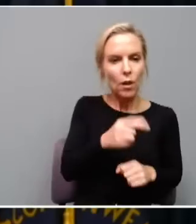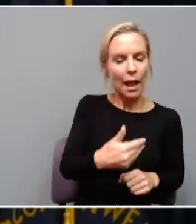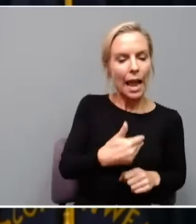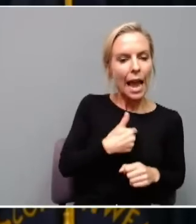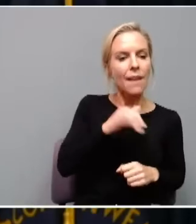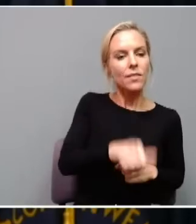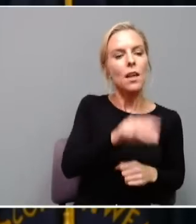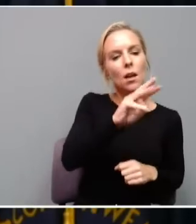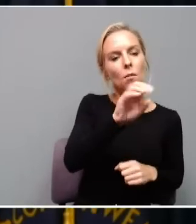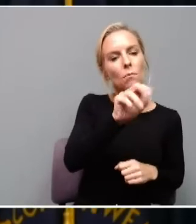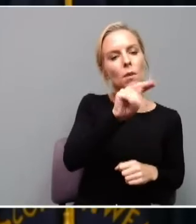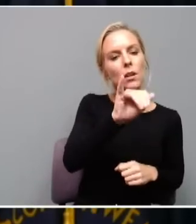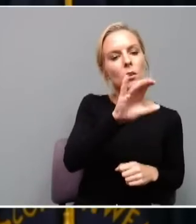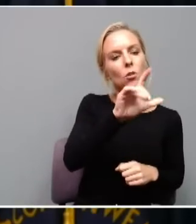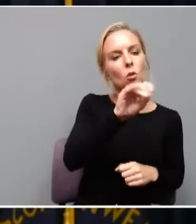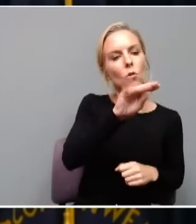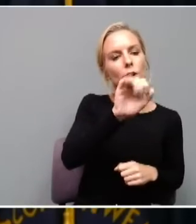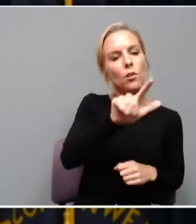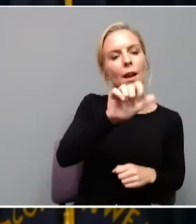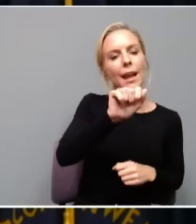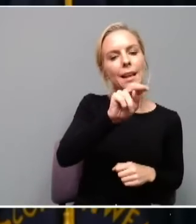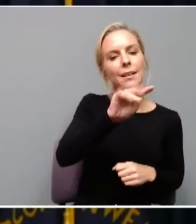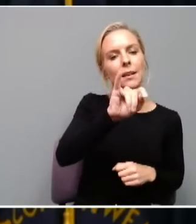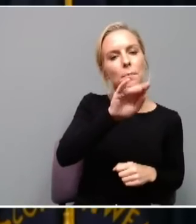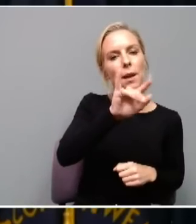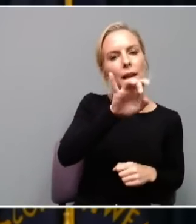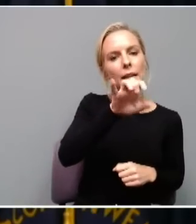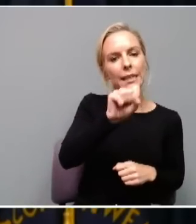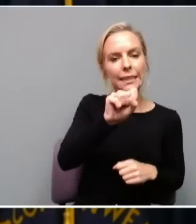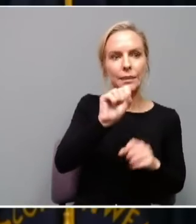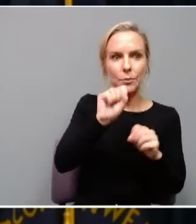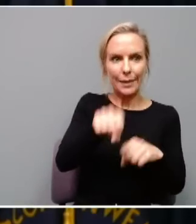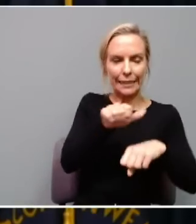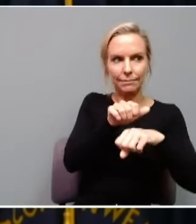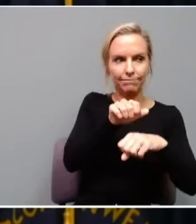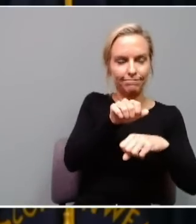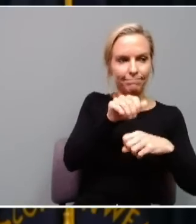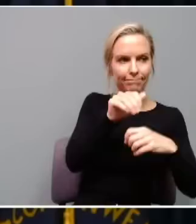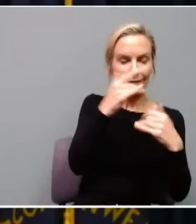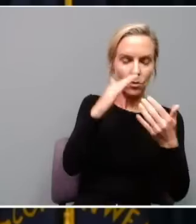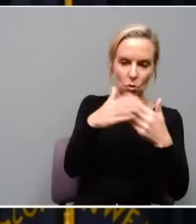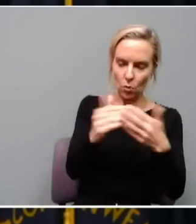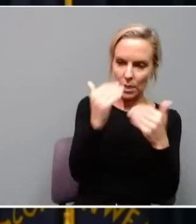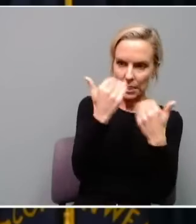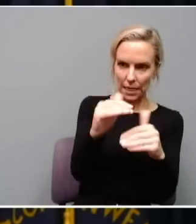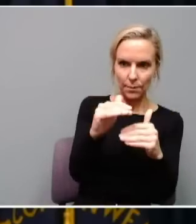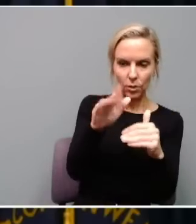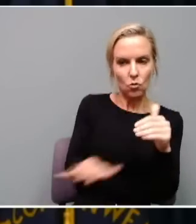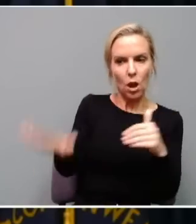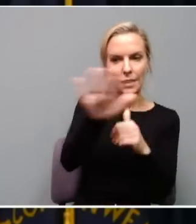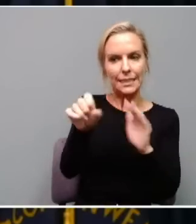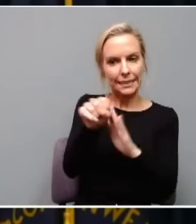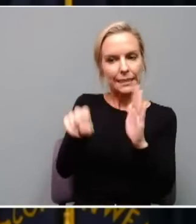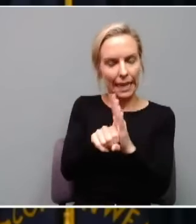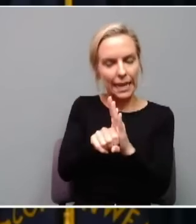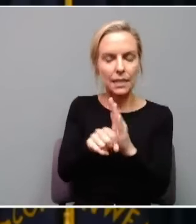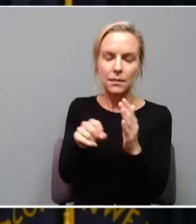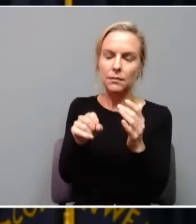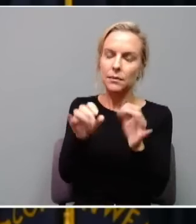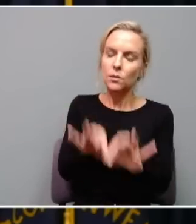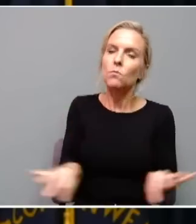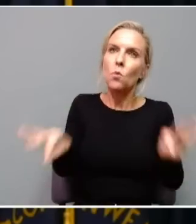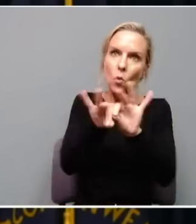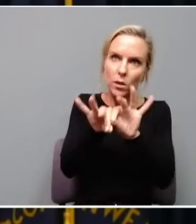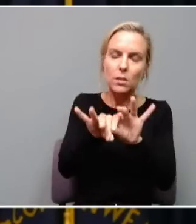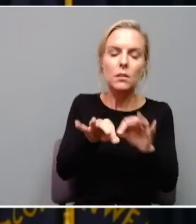each part of the state and in the best amount we can is critically important. And we're going to continue to look for